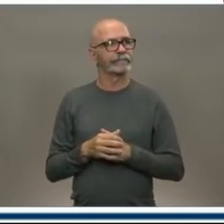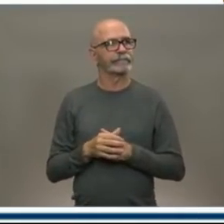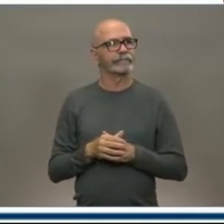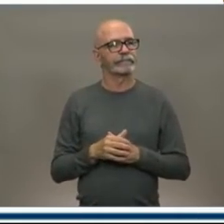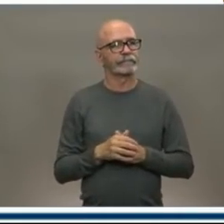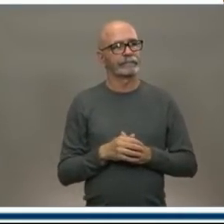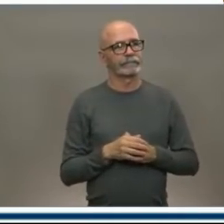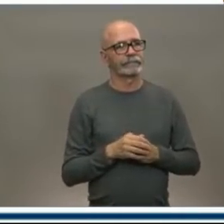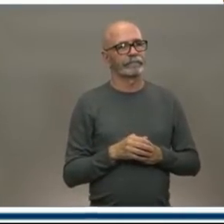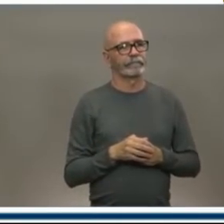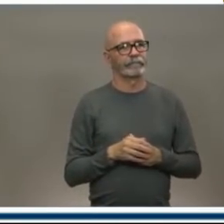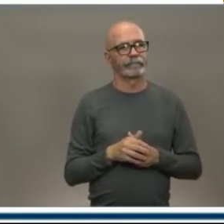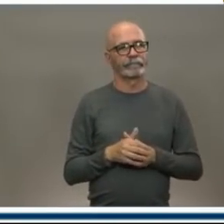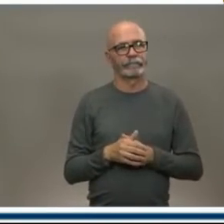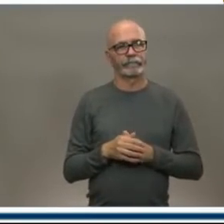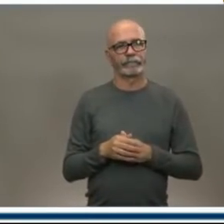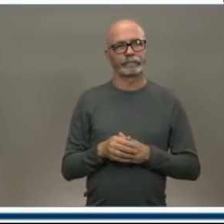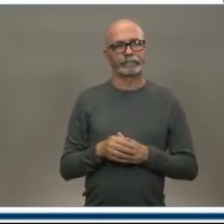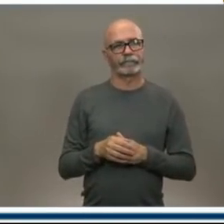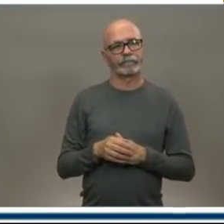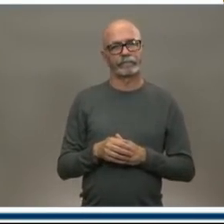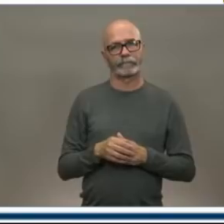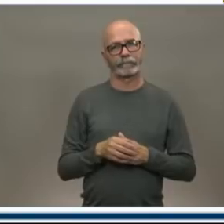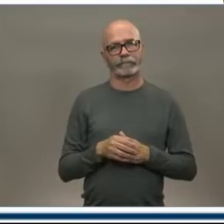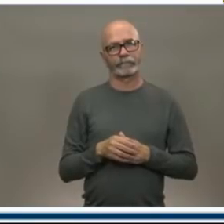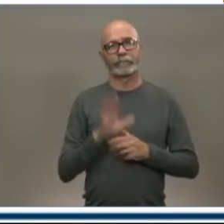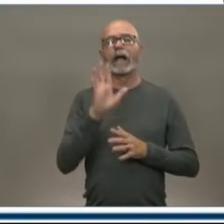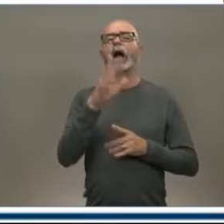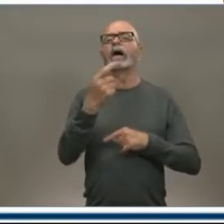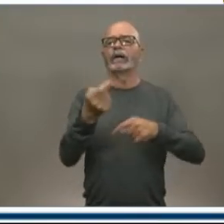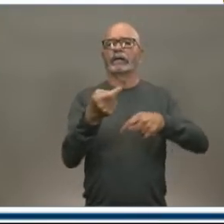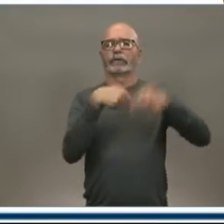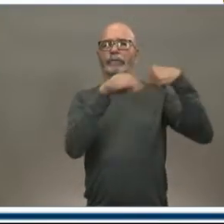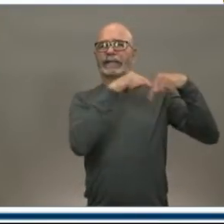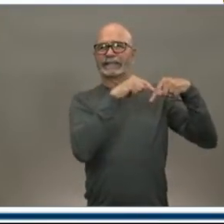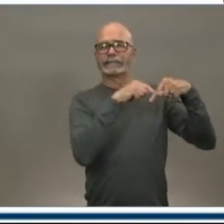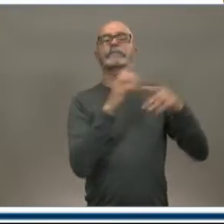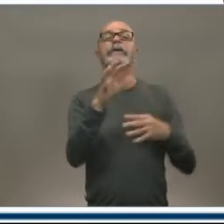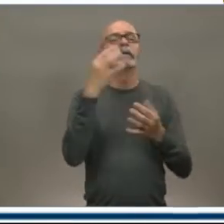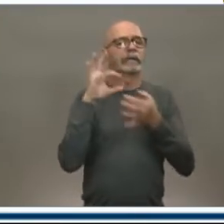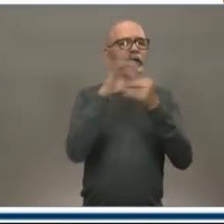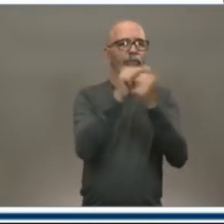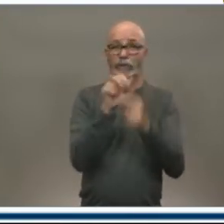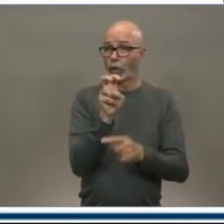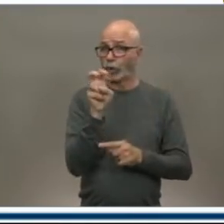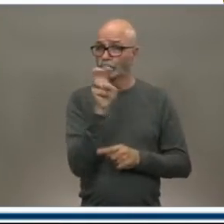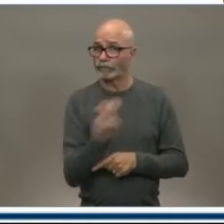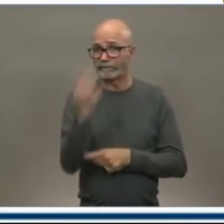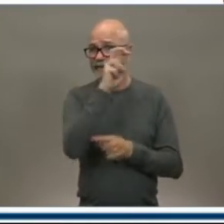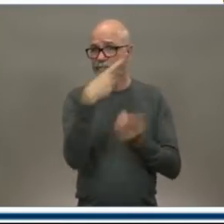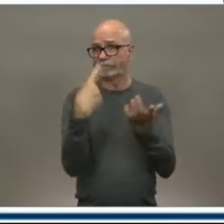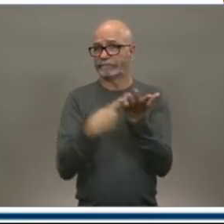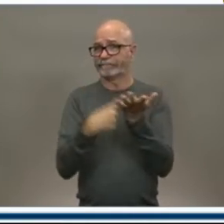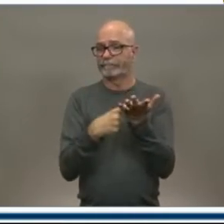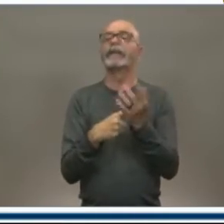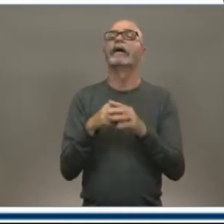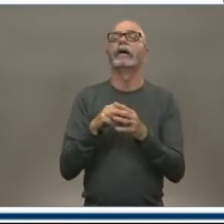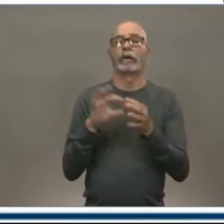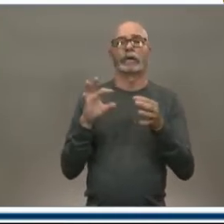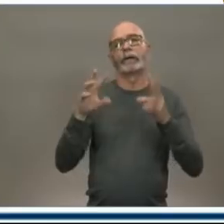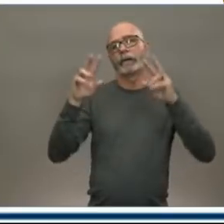It just appears to me that with the epidemiology at this point, it does appear that the major threat to Nova Scotia is through